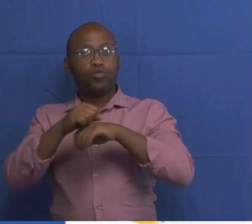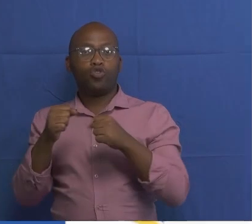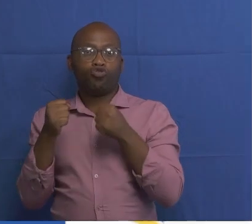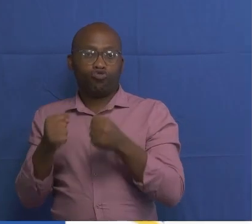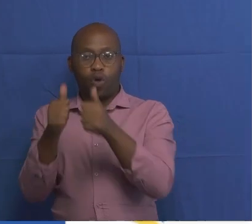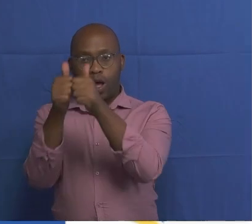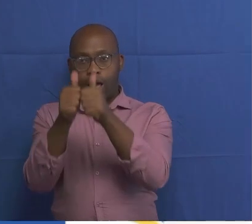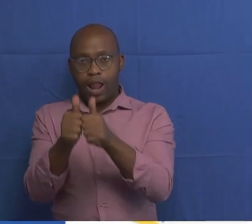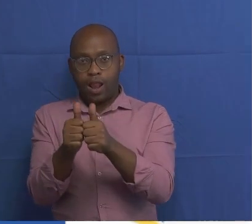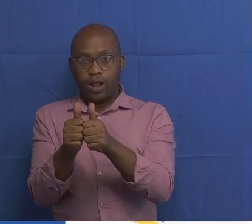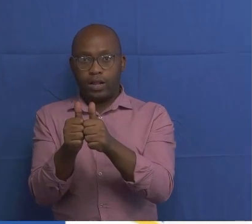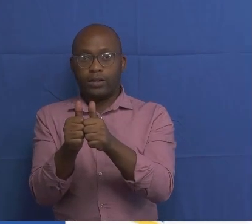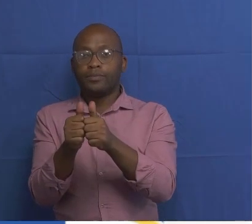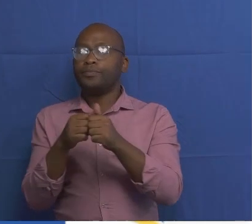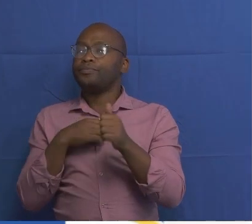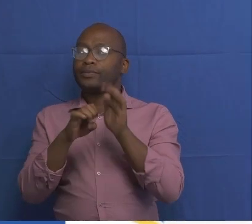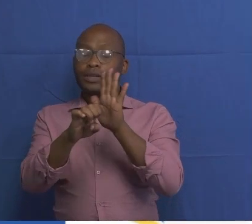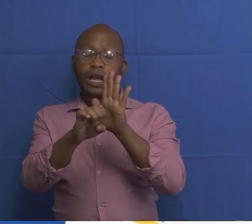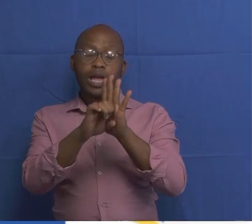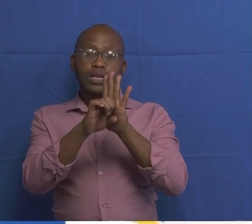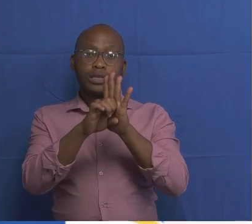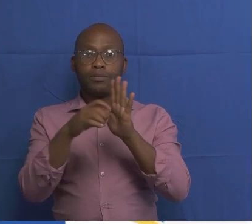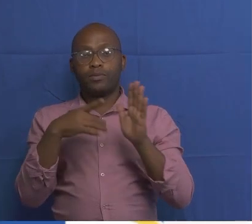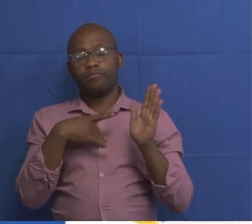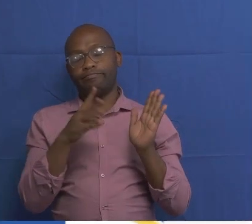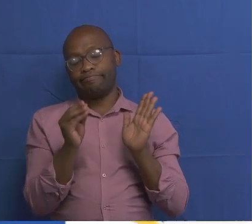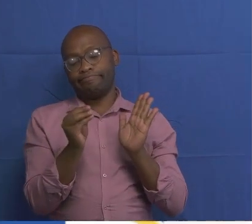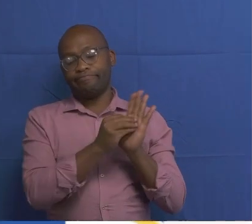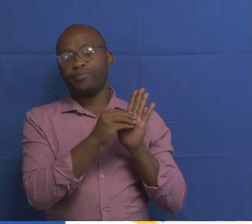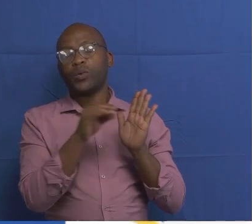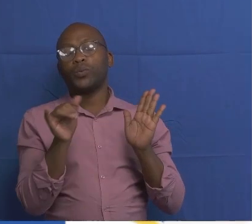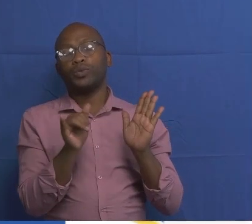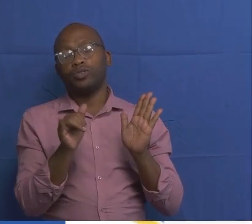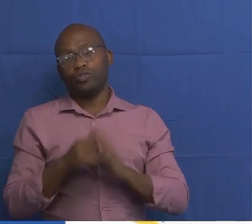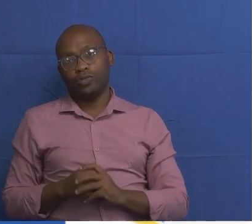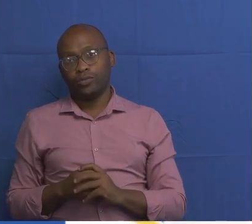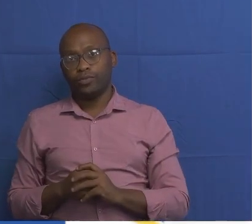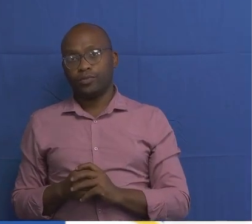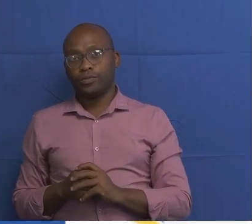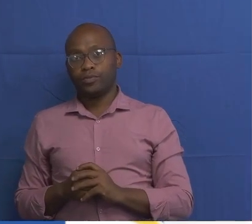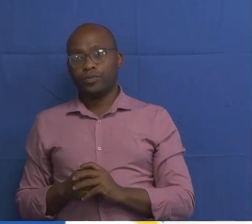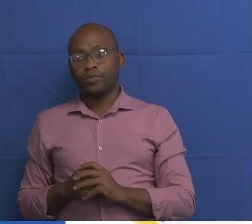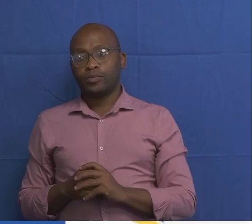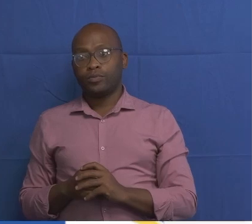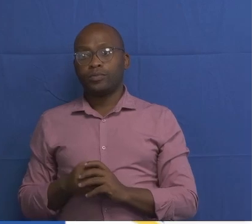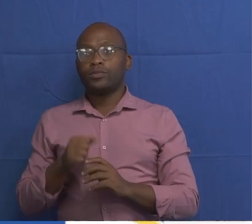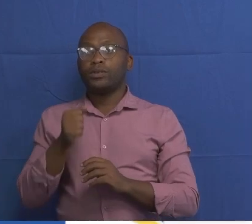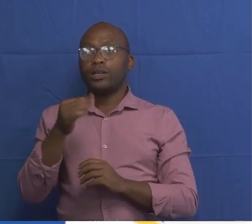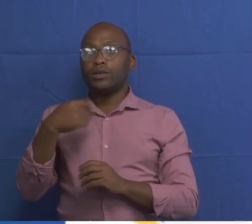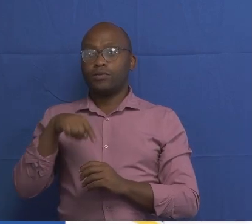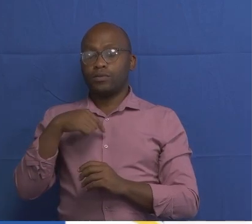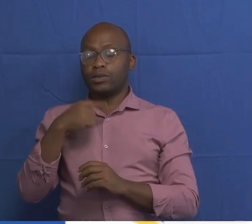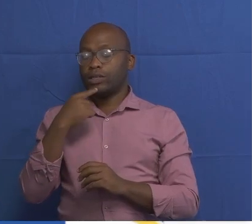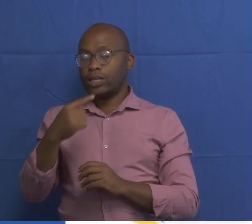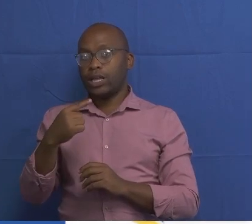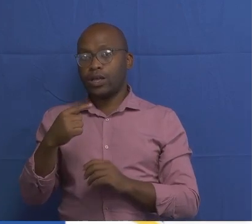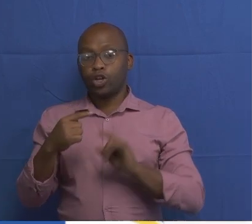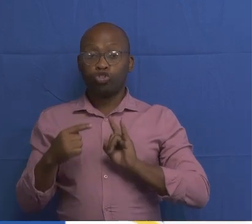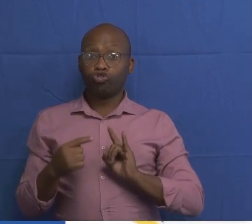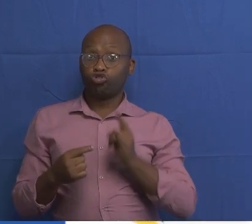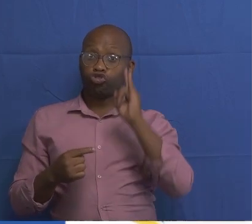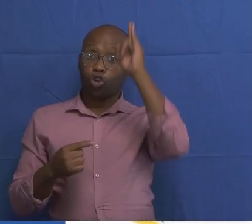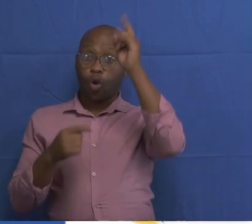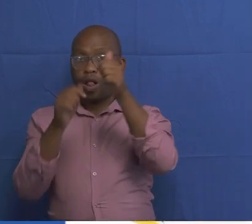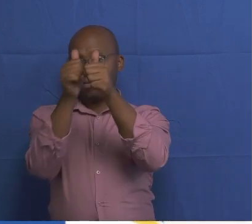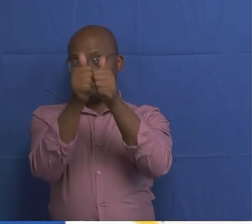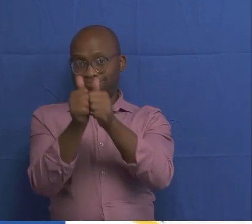example that we have been given here is that if we have got an allele for being tall and we have got an